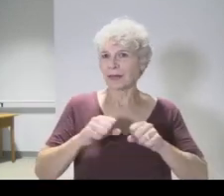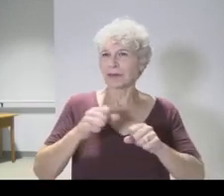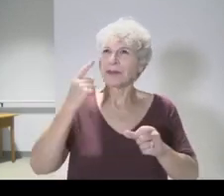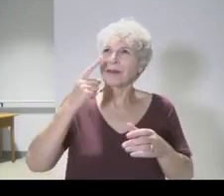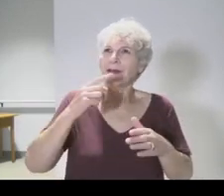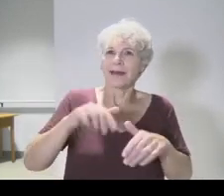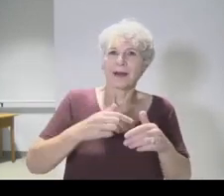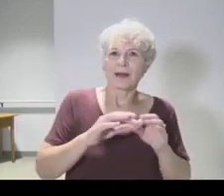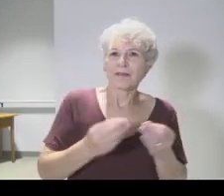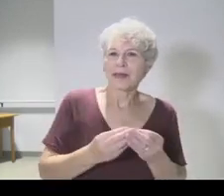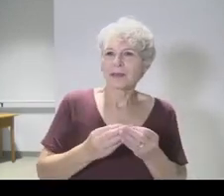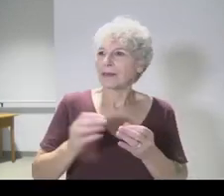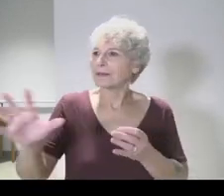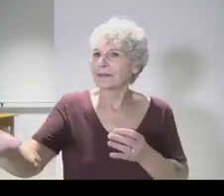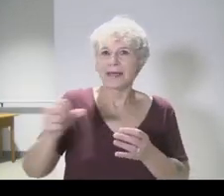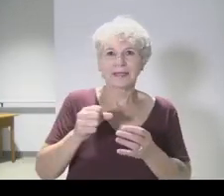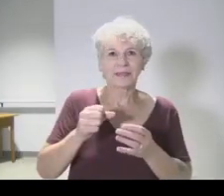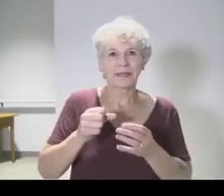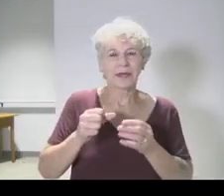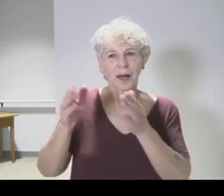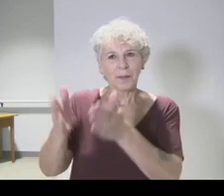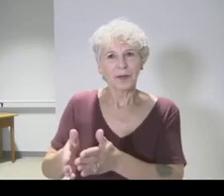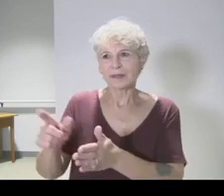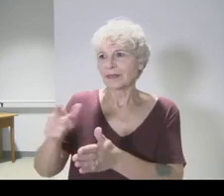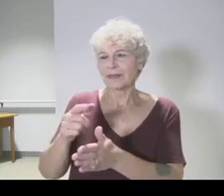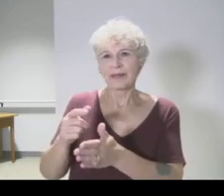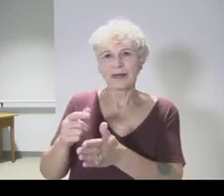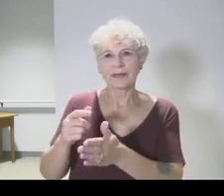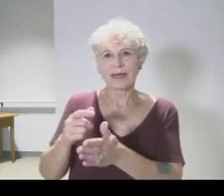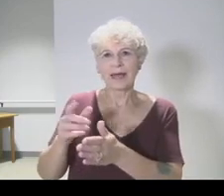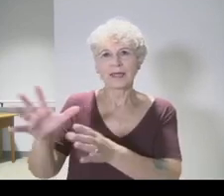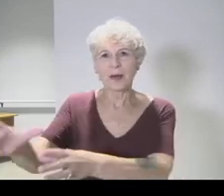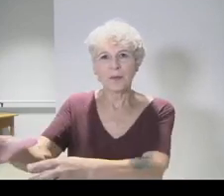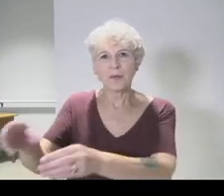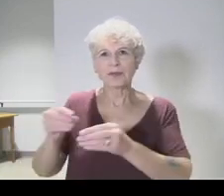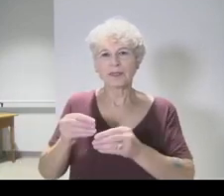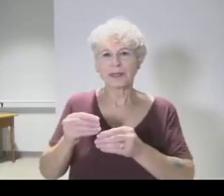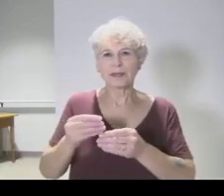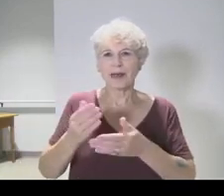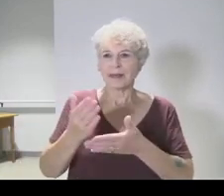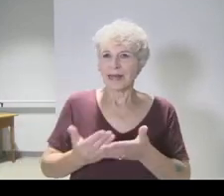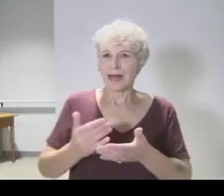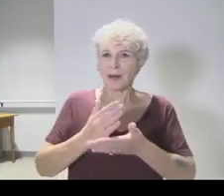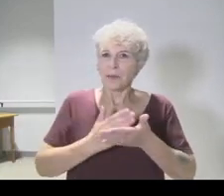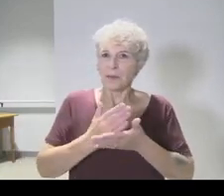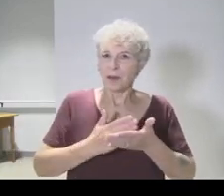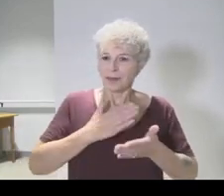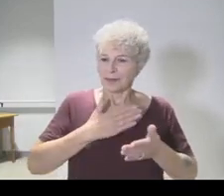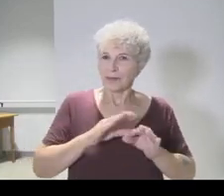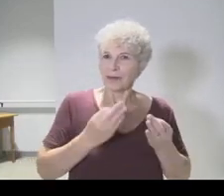family takes someone who was not previously part of their family and grafts them in like they've been part of them the entire